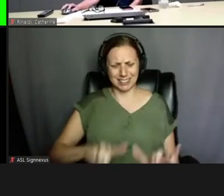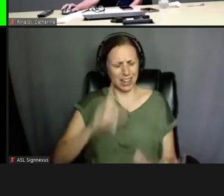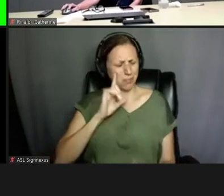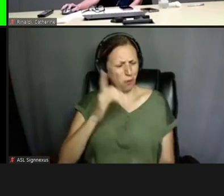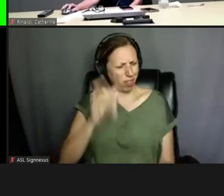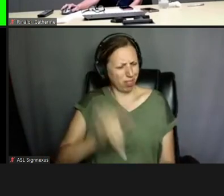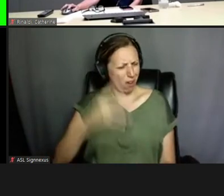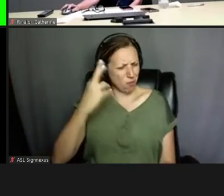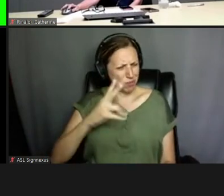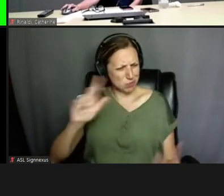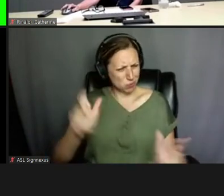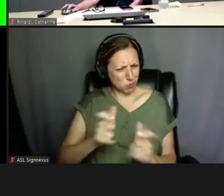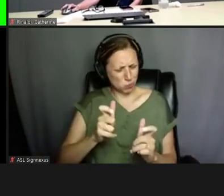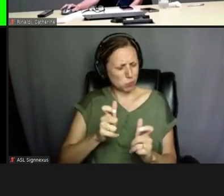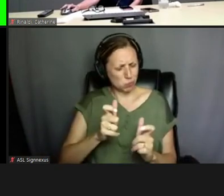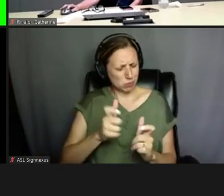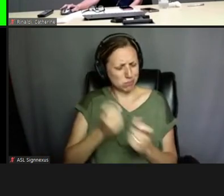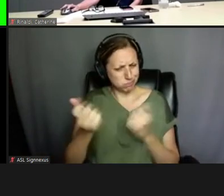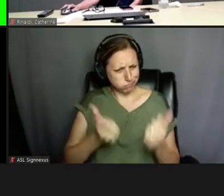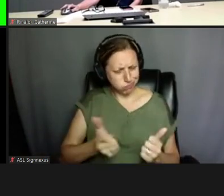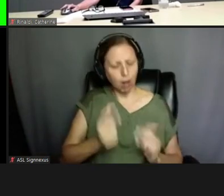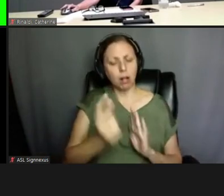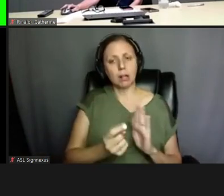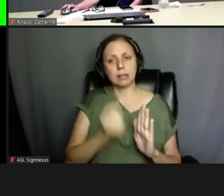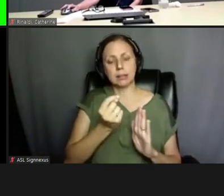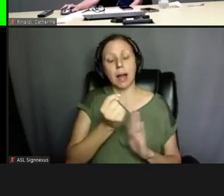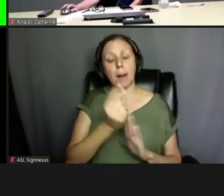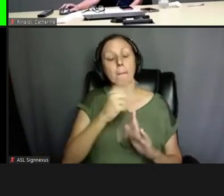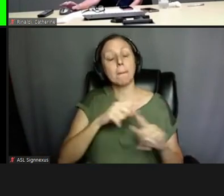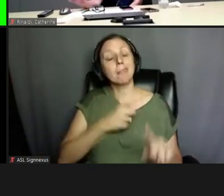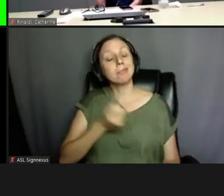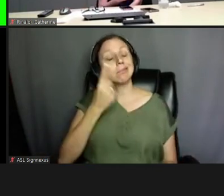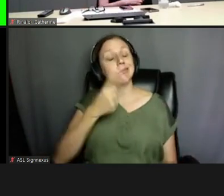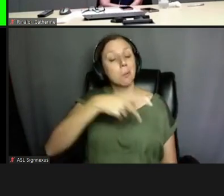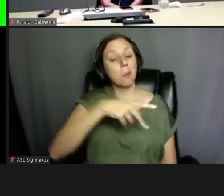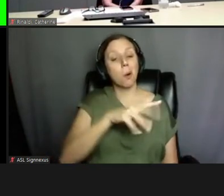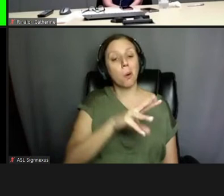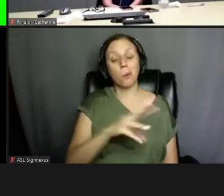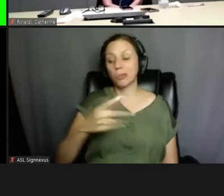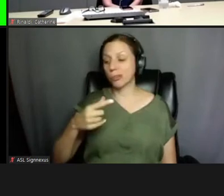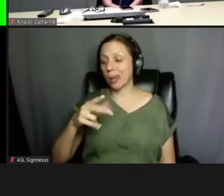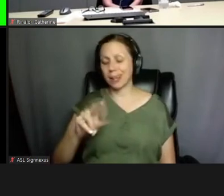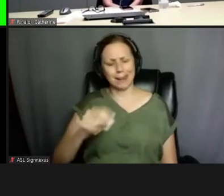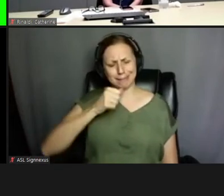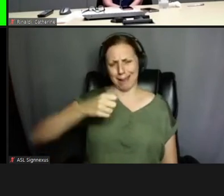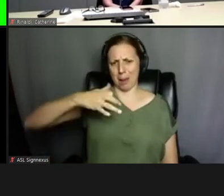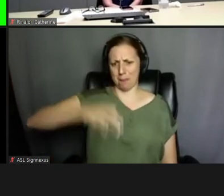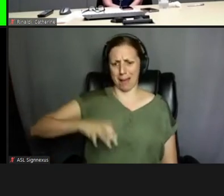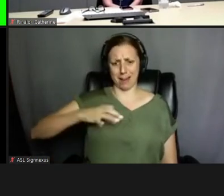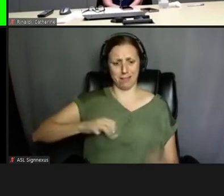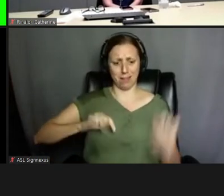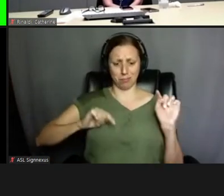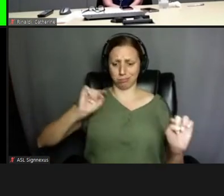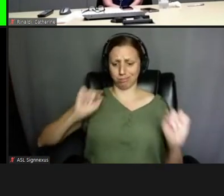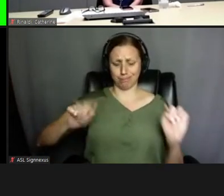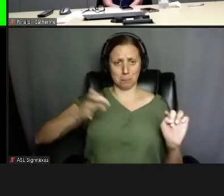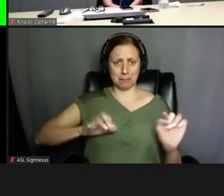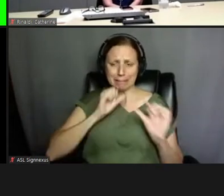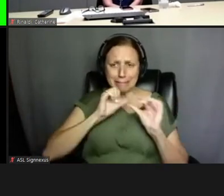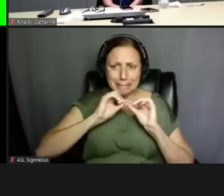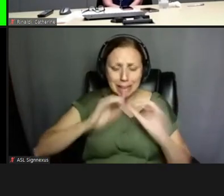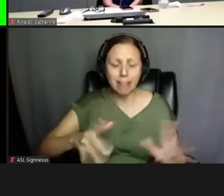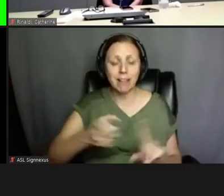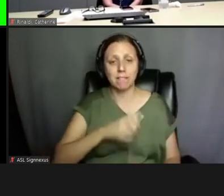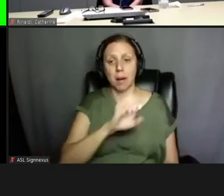but the Port Washington line, Great Neck specifically, is not benefiting from the east